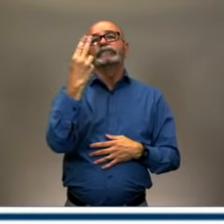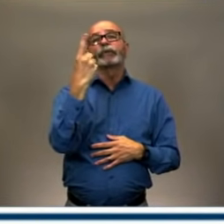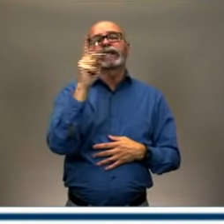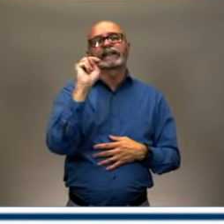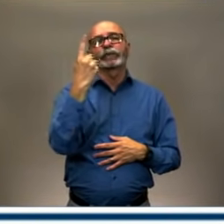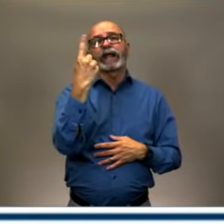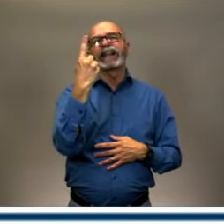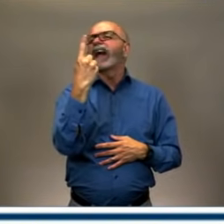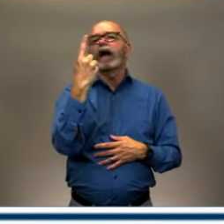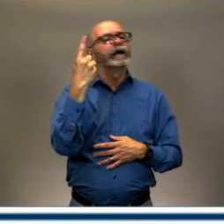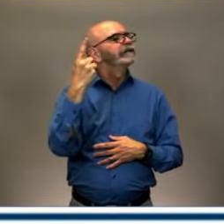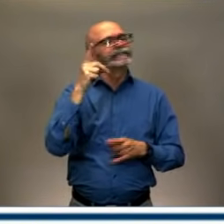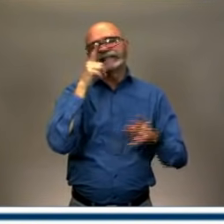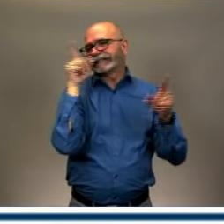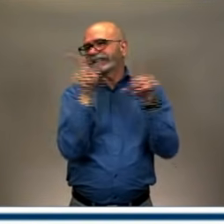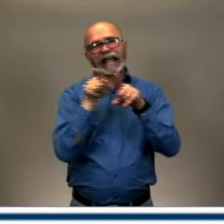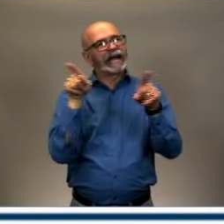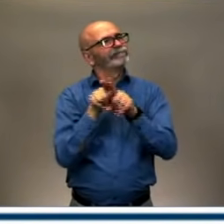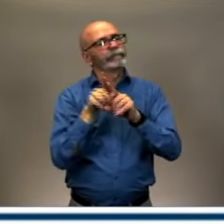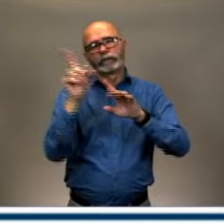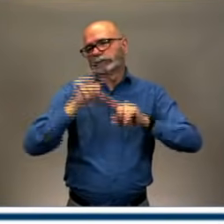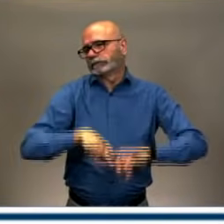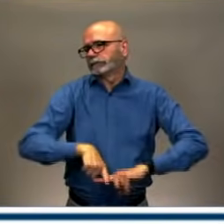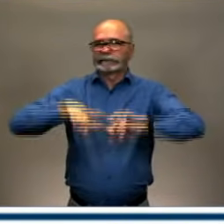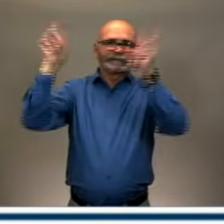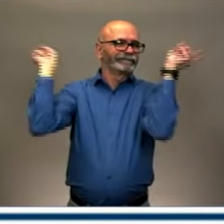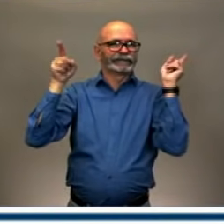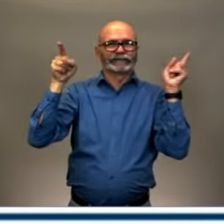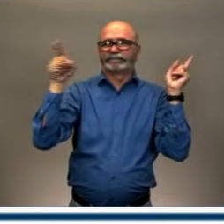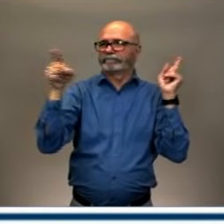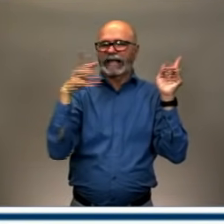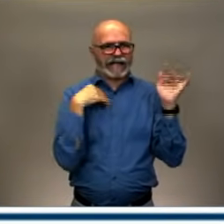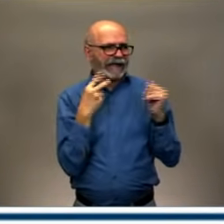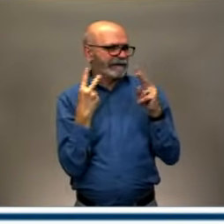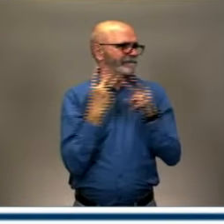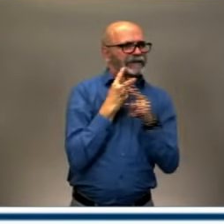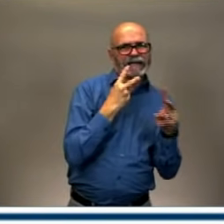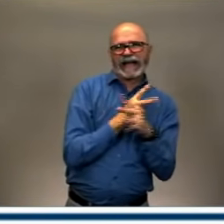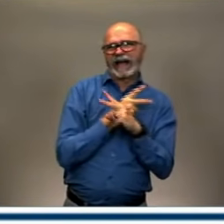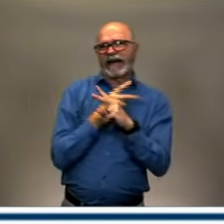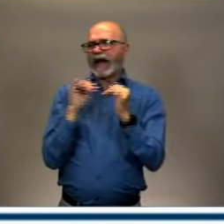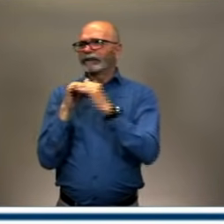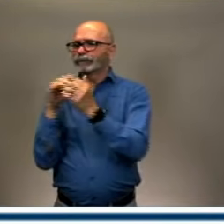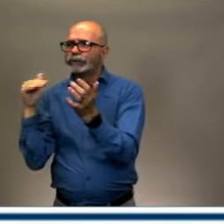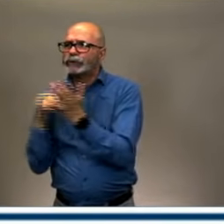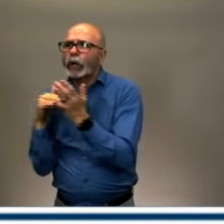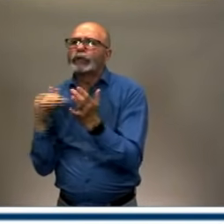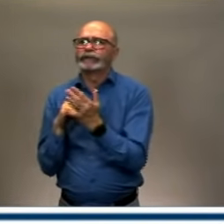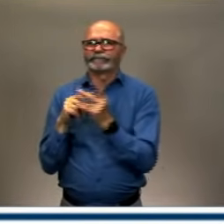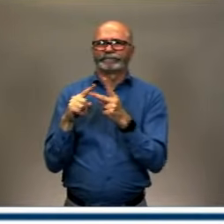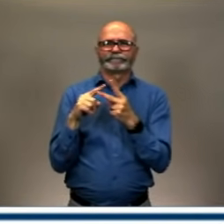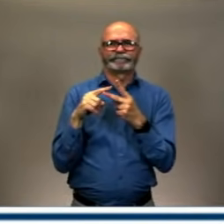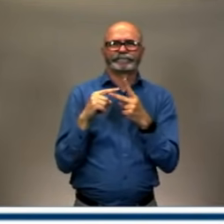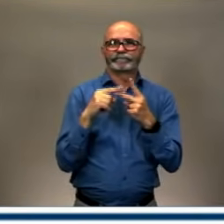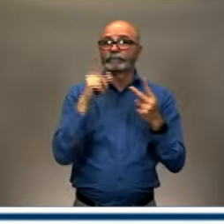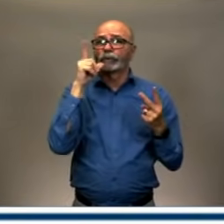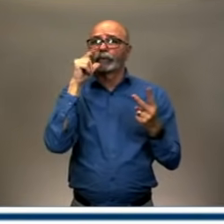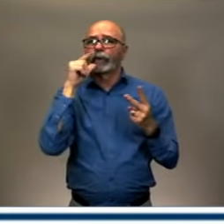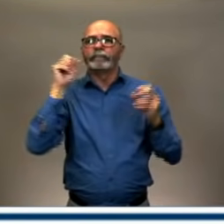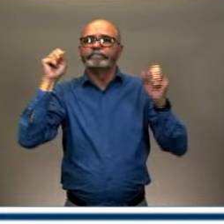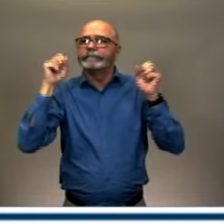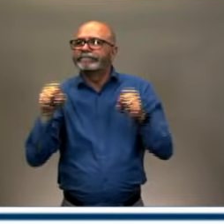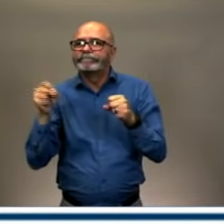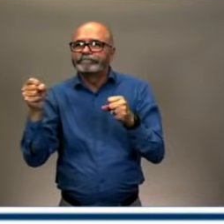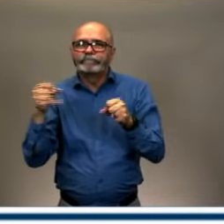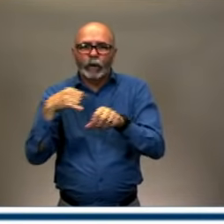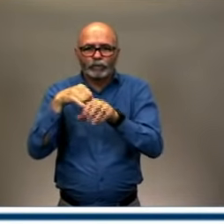health. We're going to have to look at how we bring a range of healthcare providers, all of who are able to vaccinate people